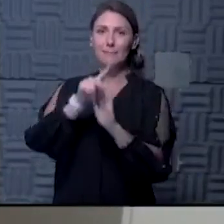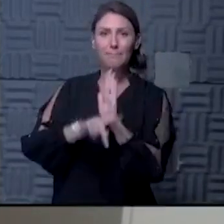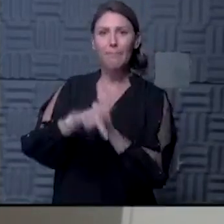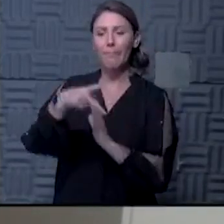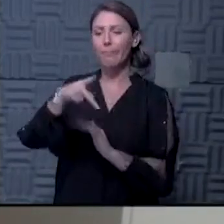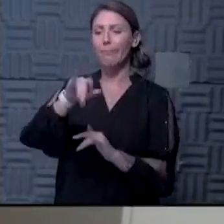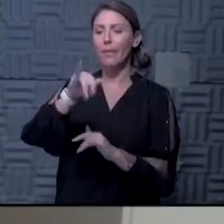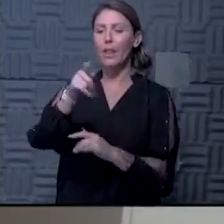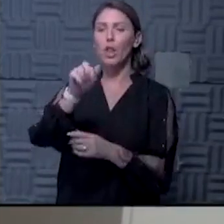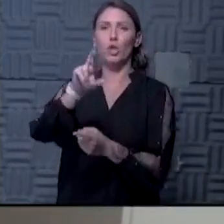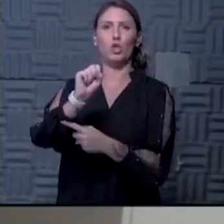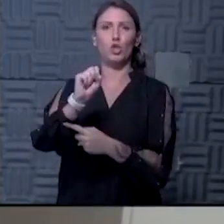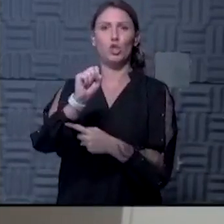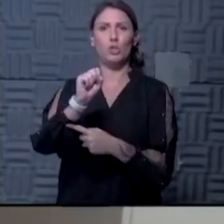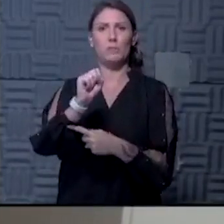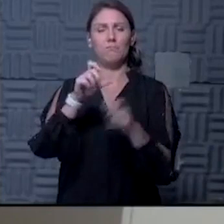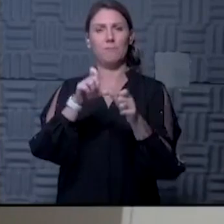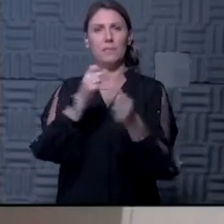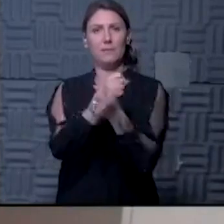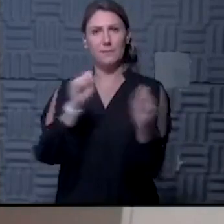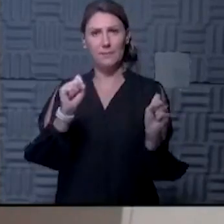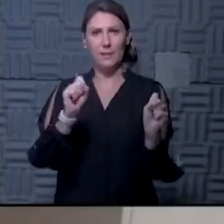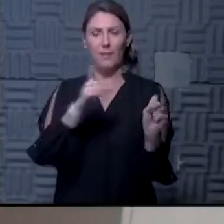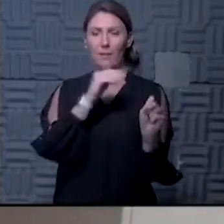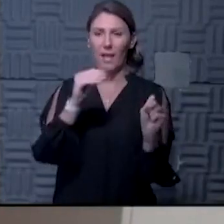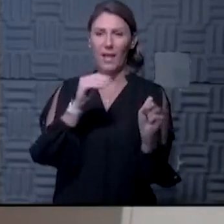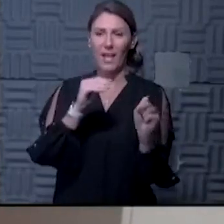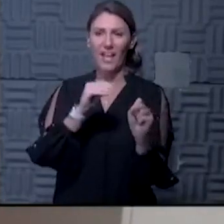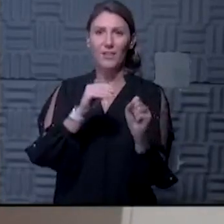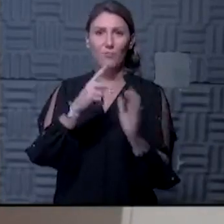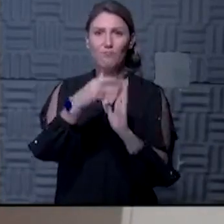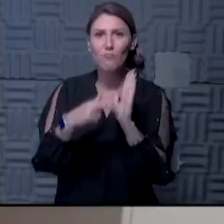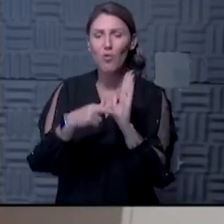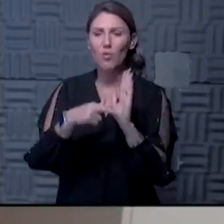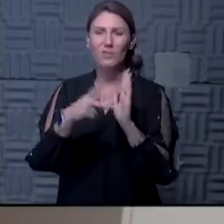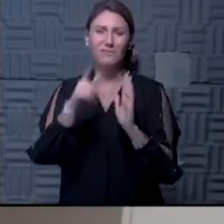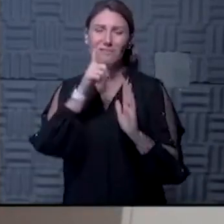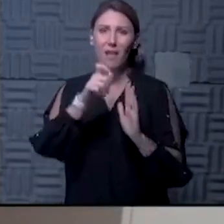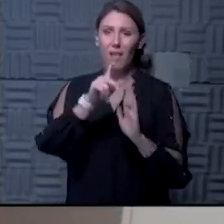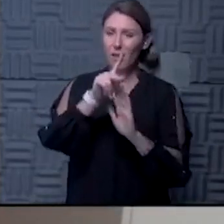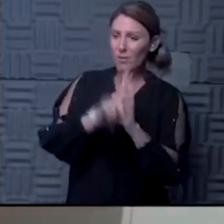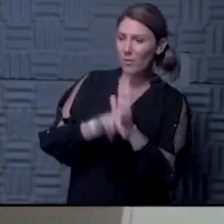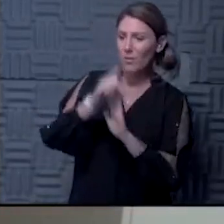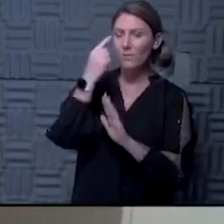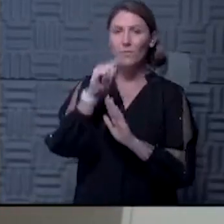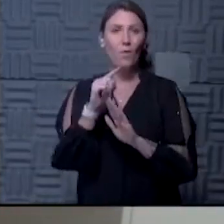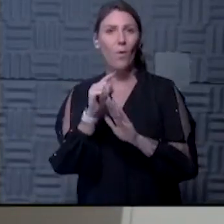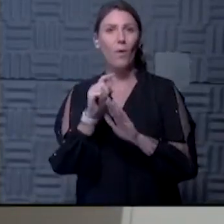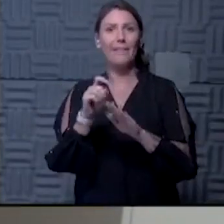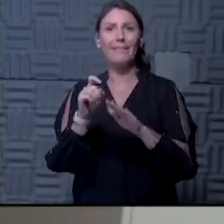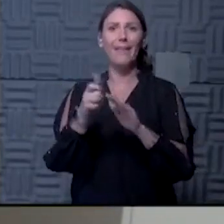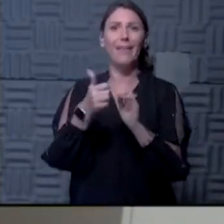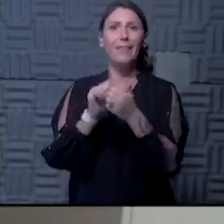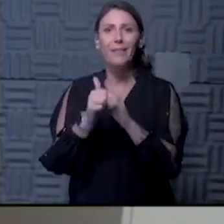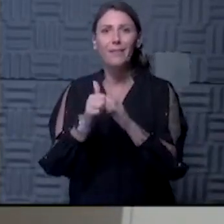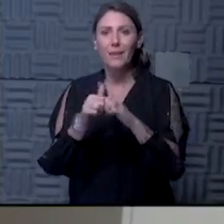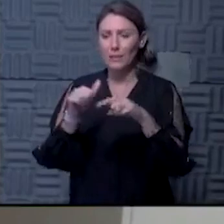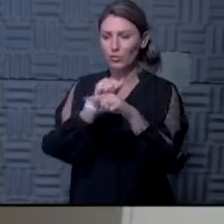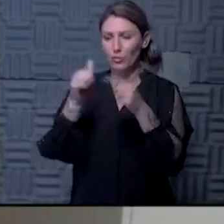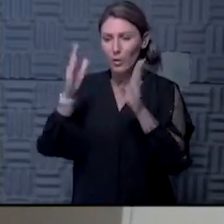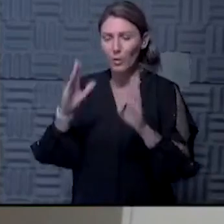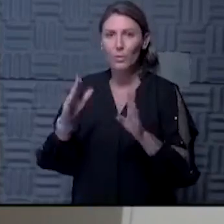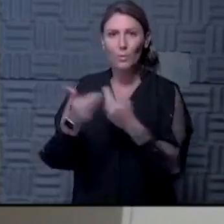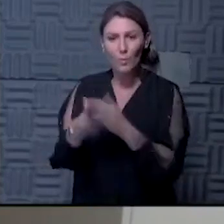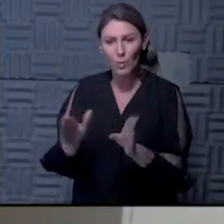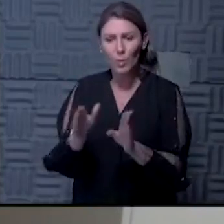us safe. And we talked about that those pillars follow us everywhere. There's not a protocol for the athletic training room. There's not a protocol for